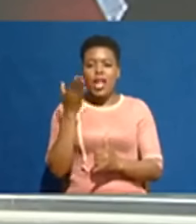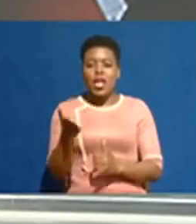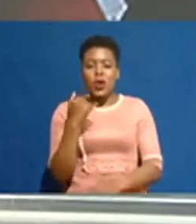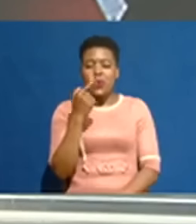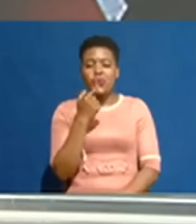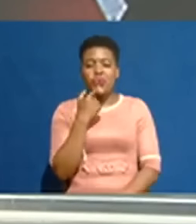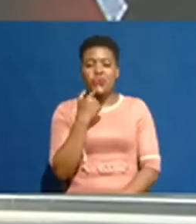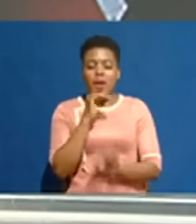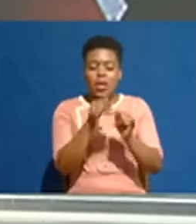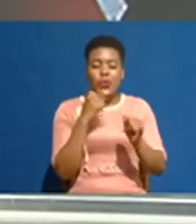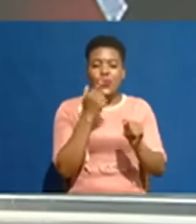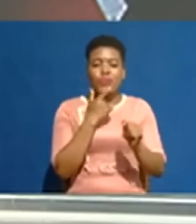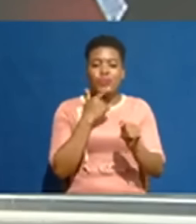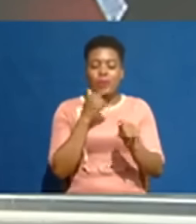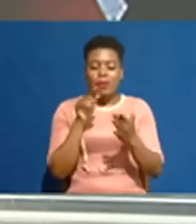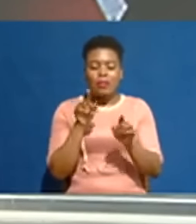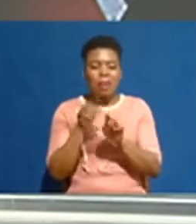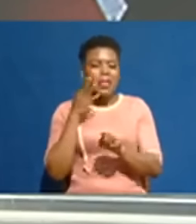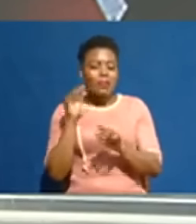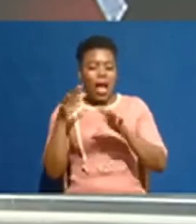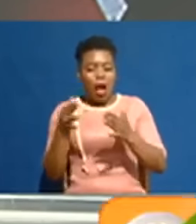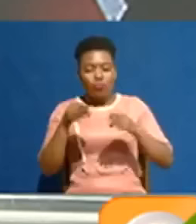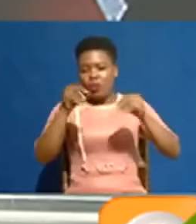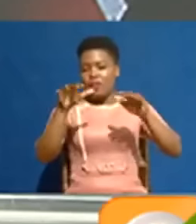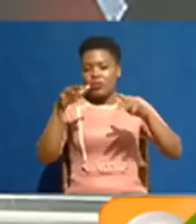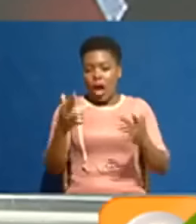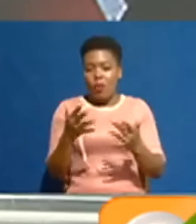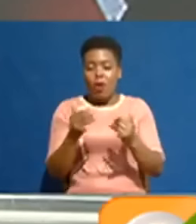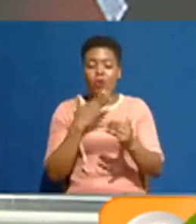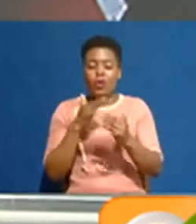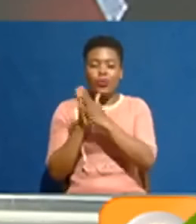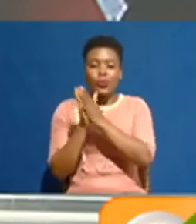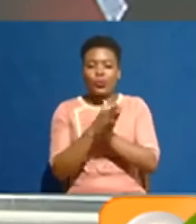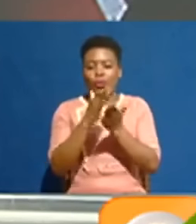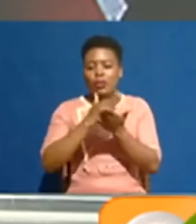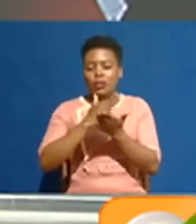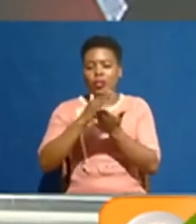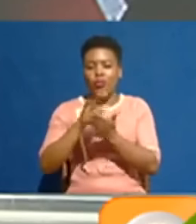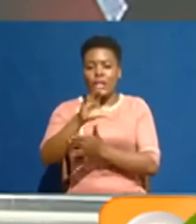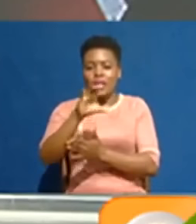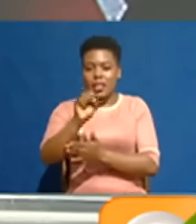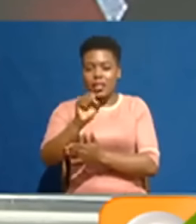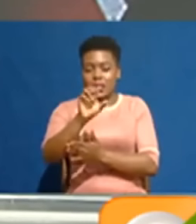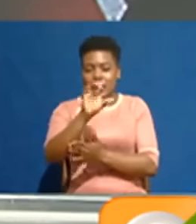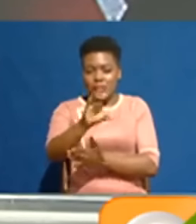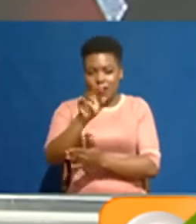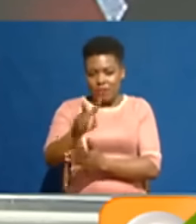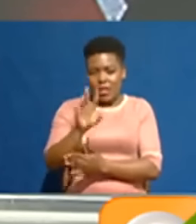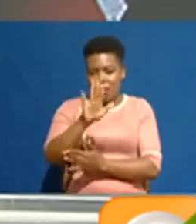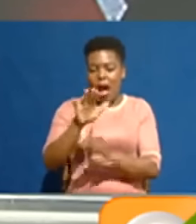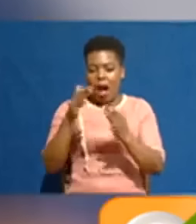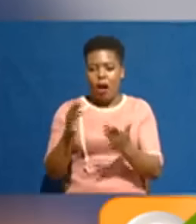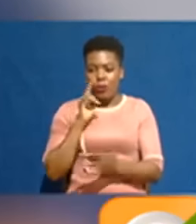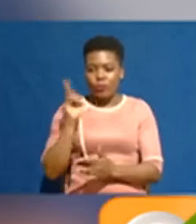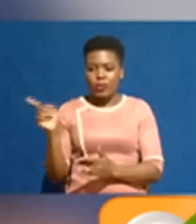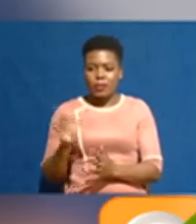what qualifications do they have? Seth Olale takes a look at the CVs of the five fresh Cabinet nominees.